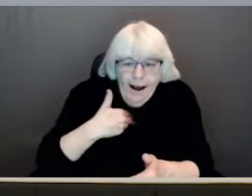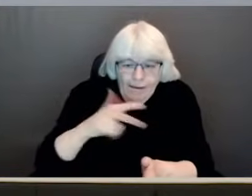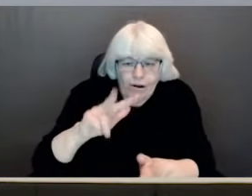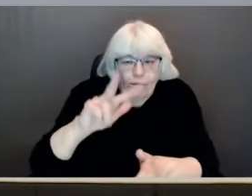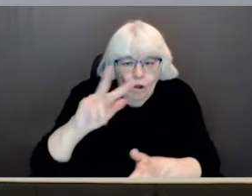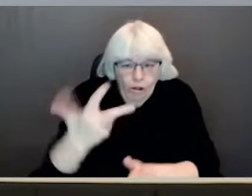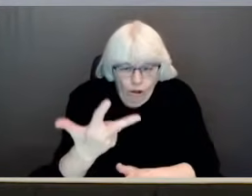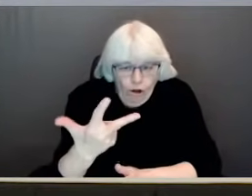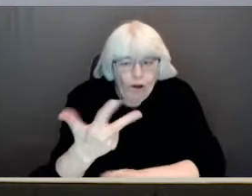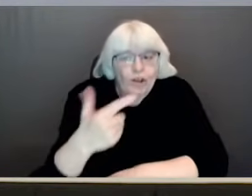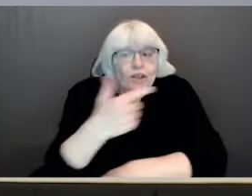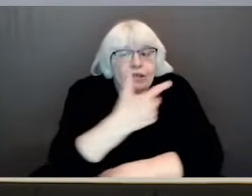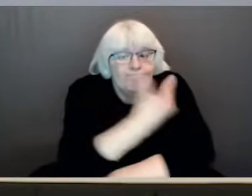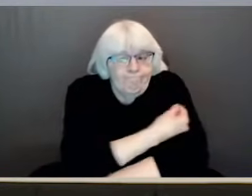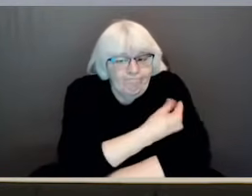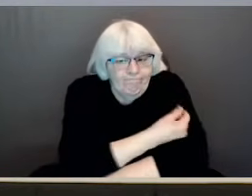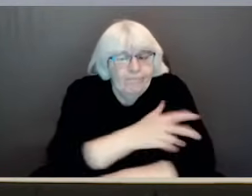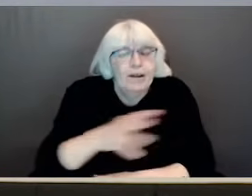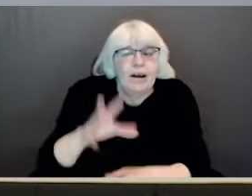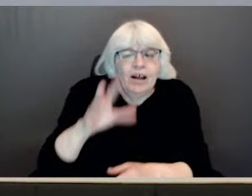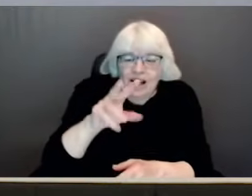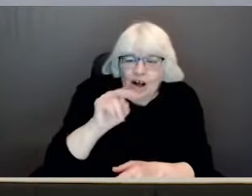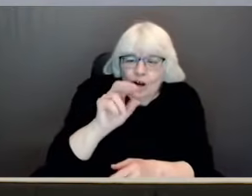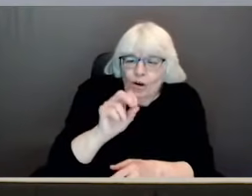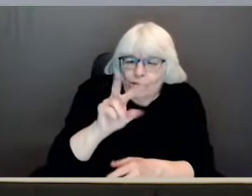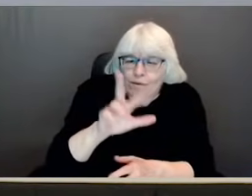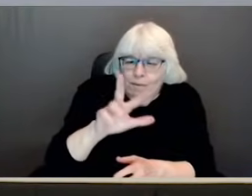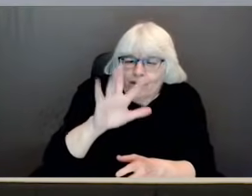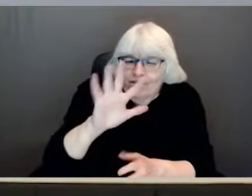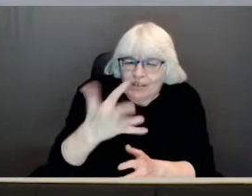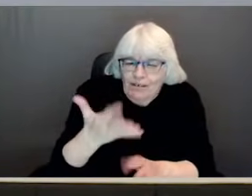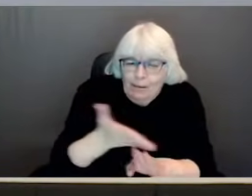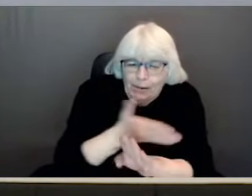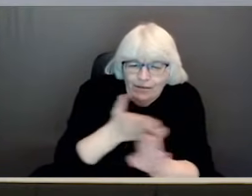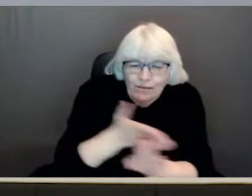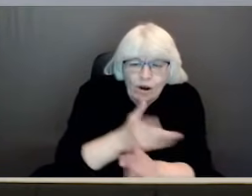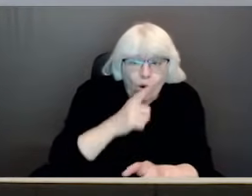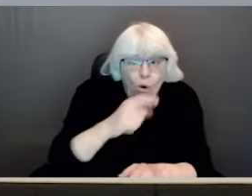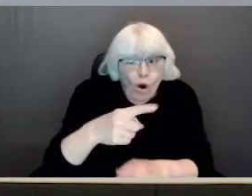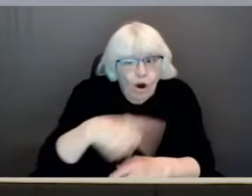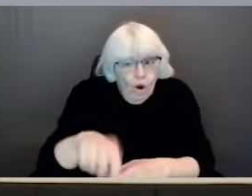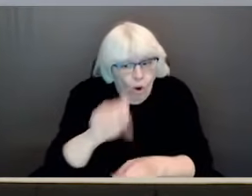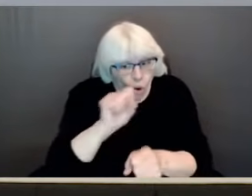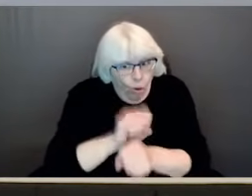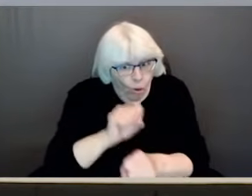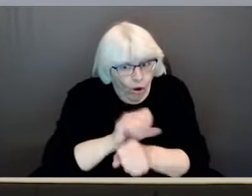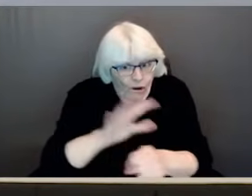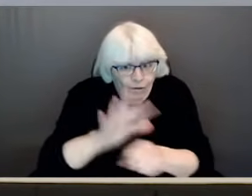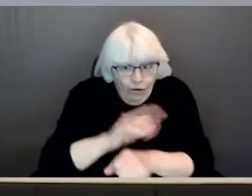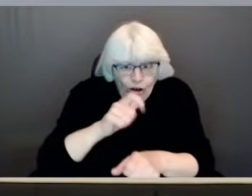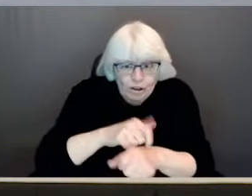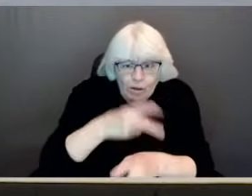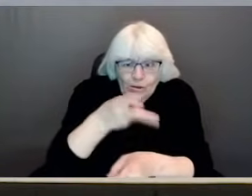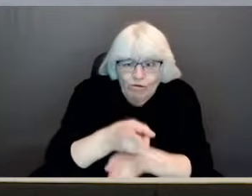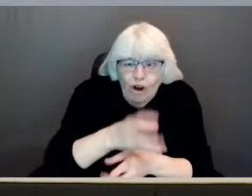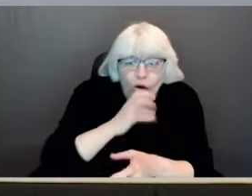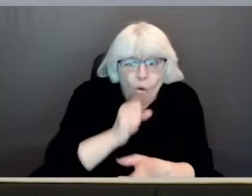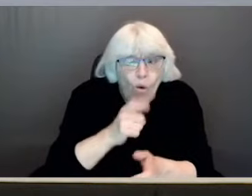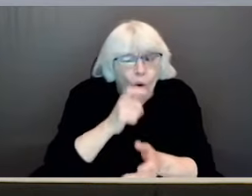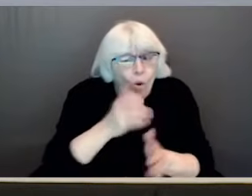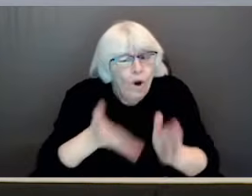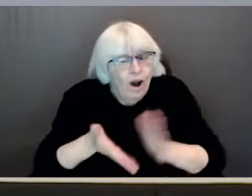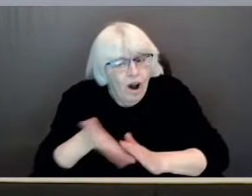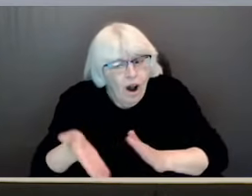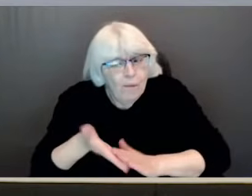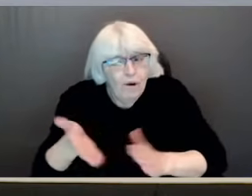been working together to ensure residents who are at highest risk of severe outcomes of COVID-19 are protected. Last